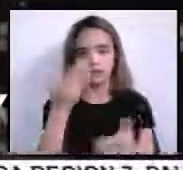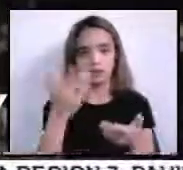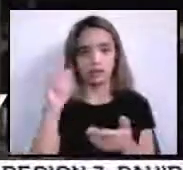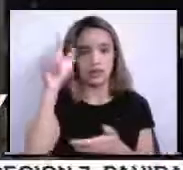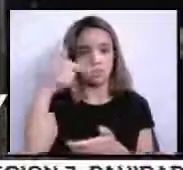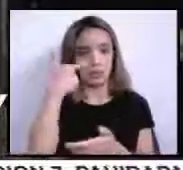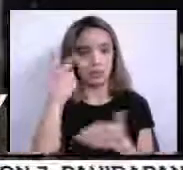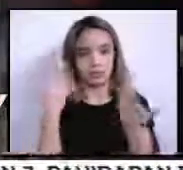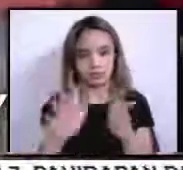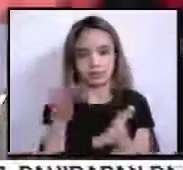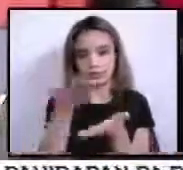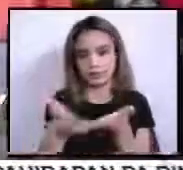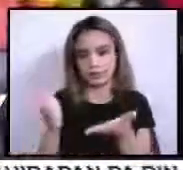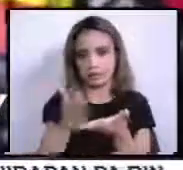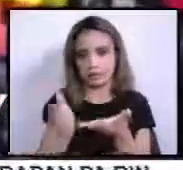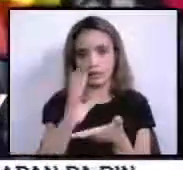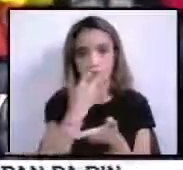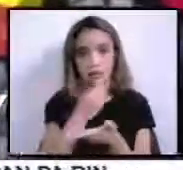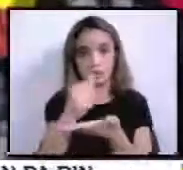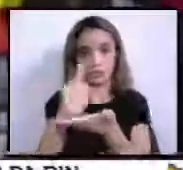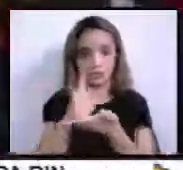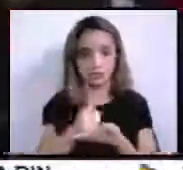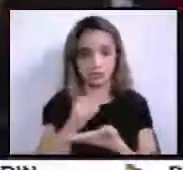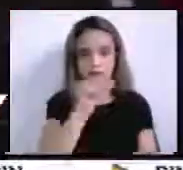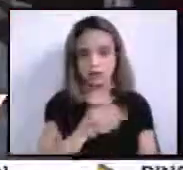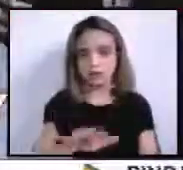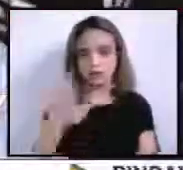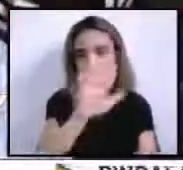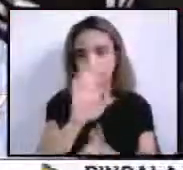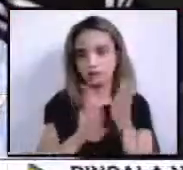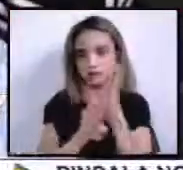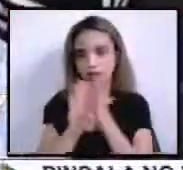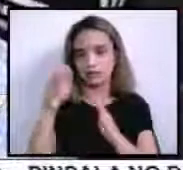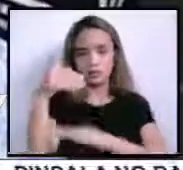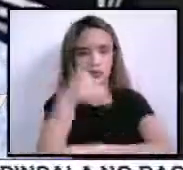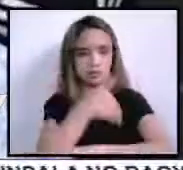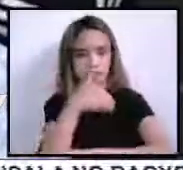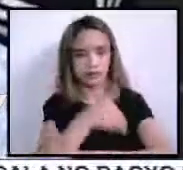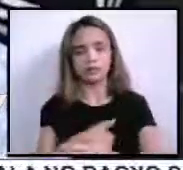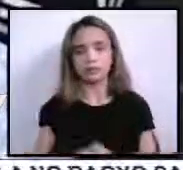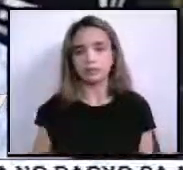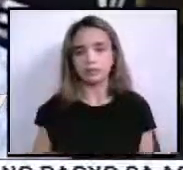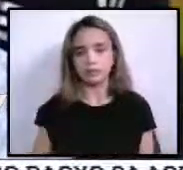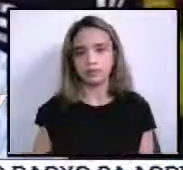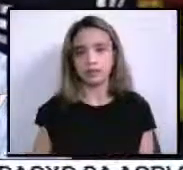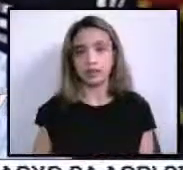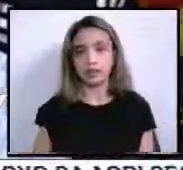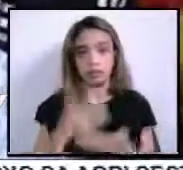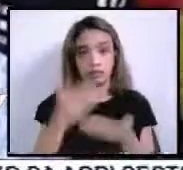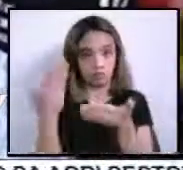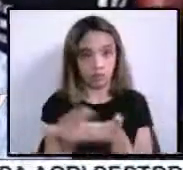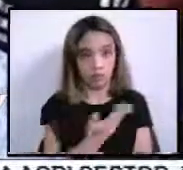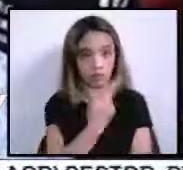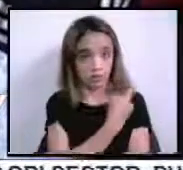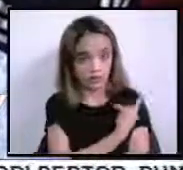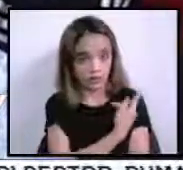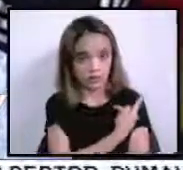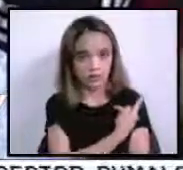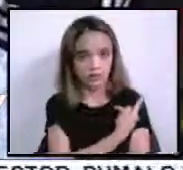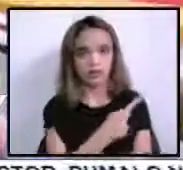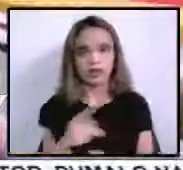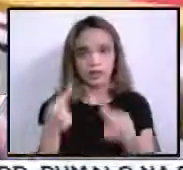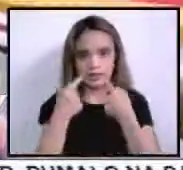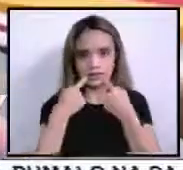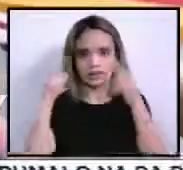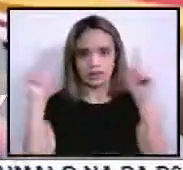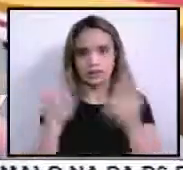Asian Development Bank. Dahil sa mga bagong dating na bakuna, naabot na ang higit 200 million mark ng vaccine